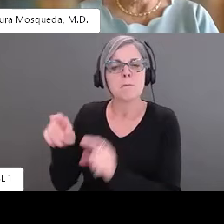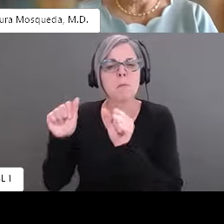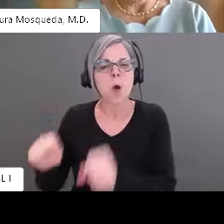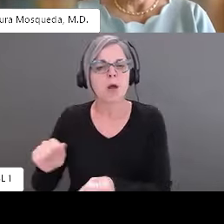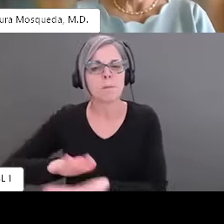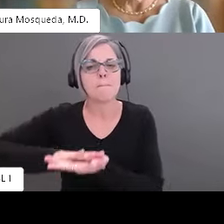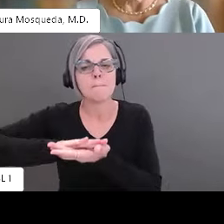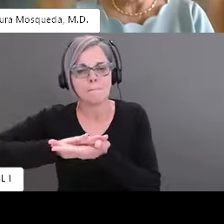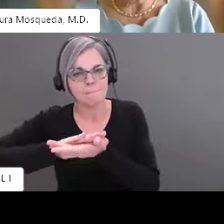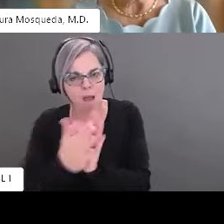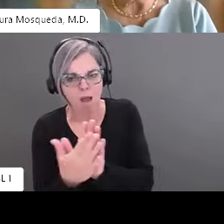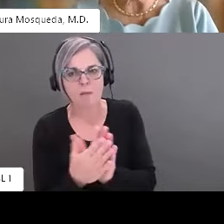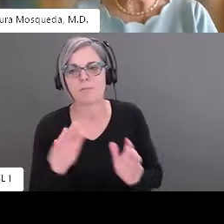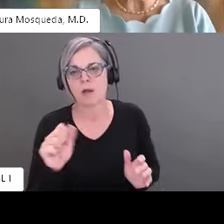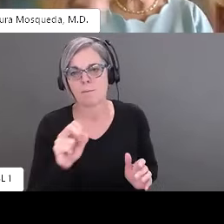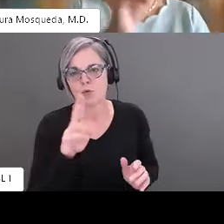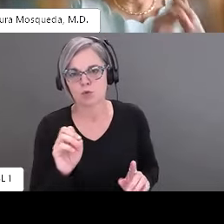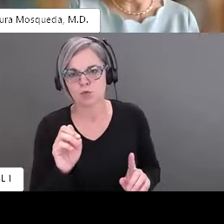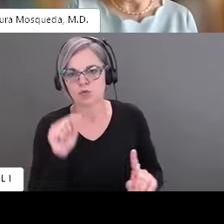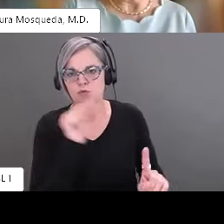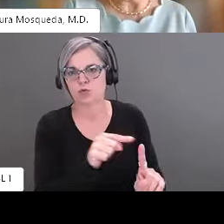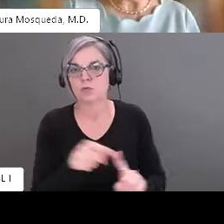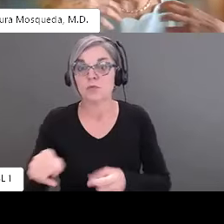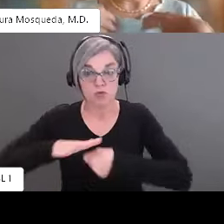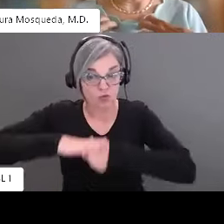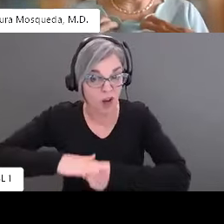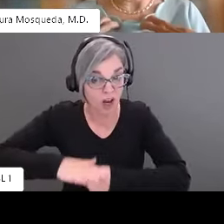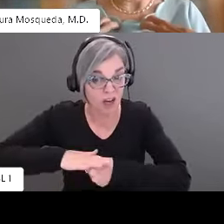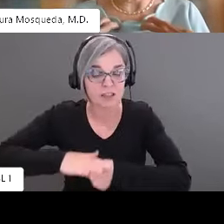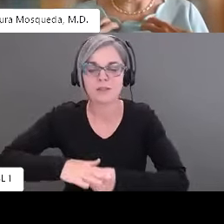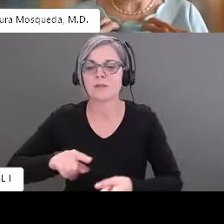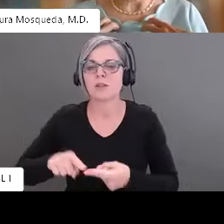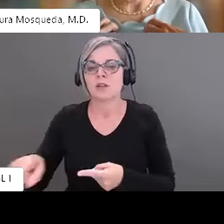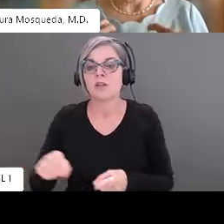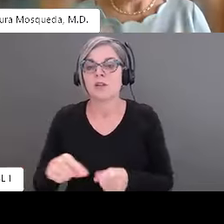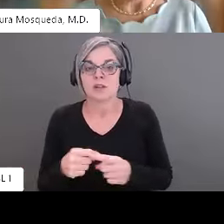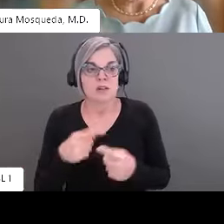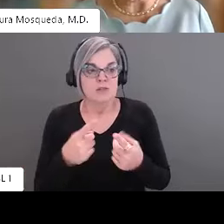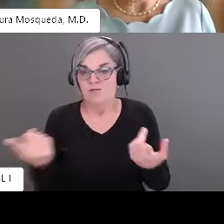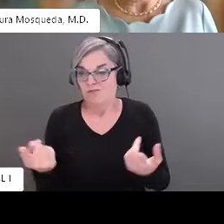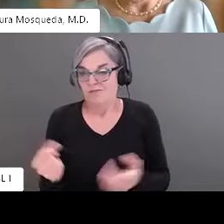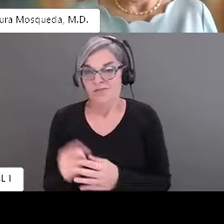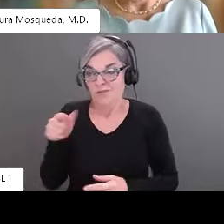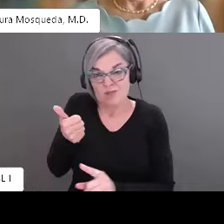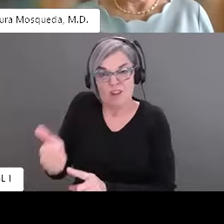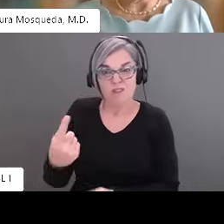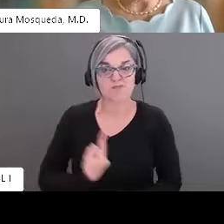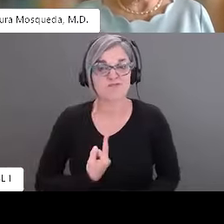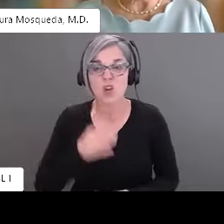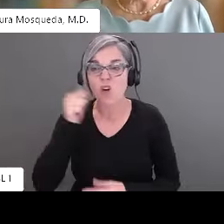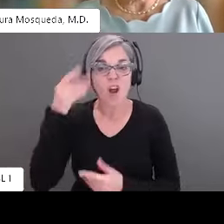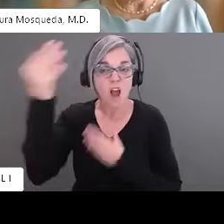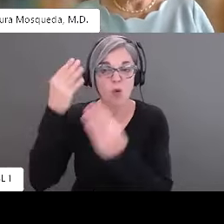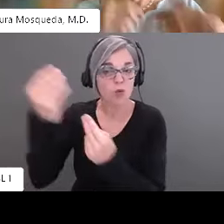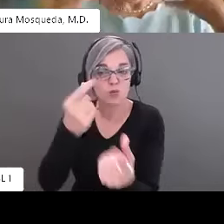stressed. She's both isolating of him and isolated herself, right?